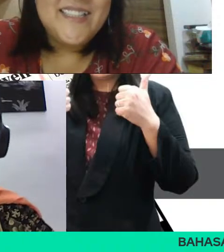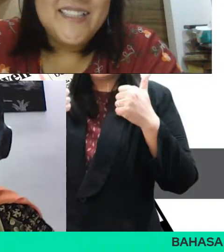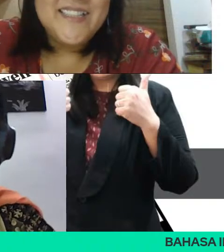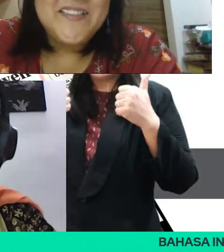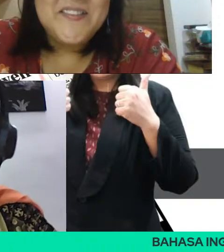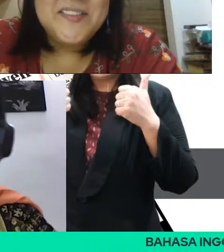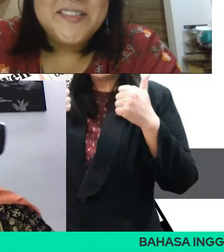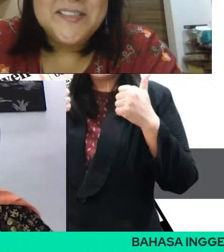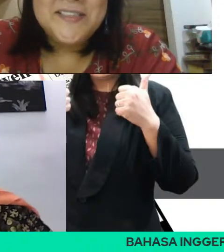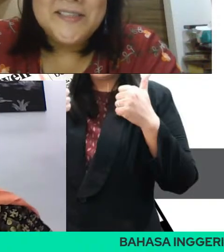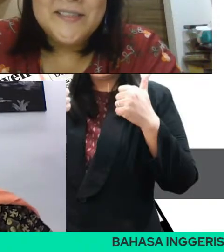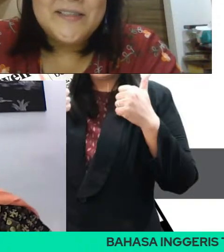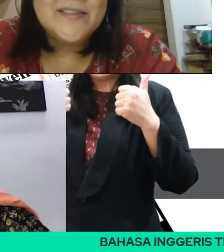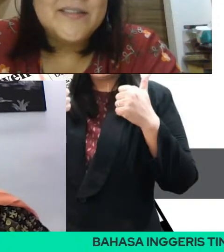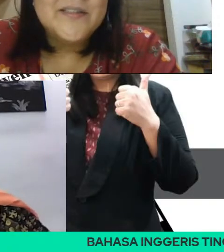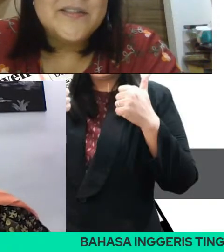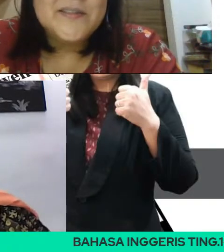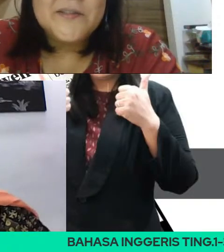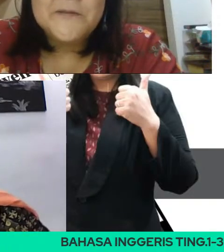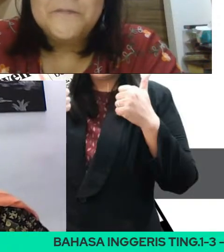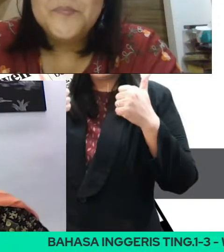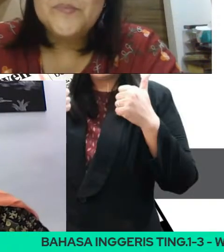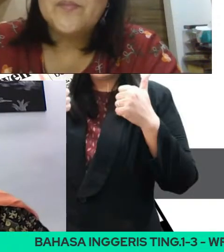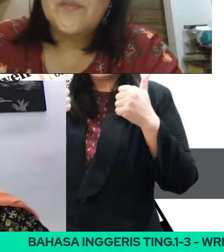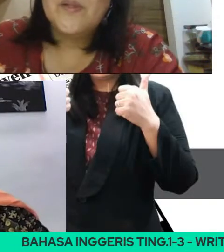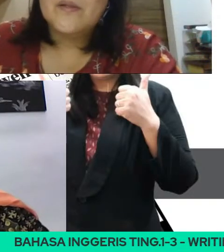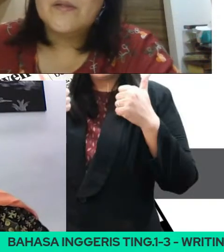okay. Anything to share, Puan Aisha?